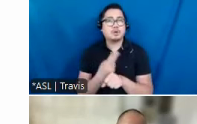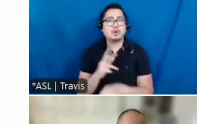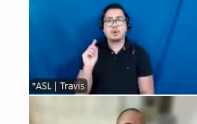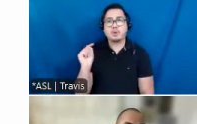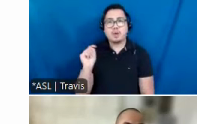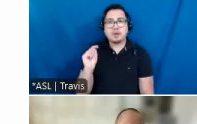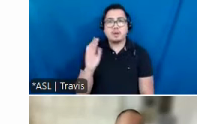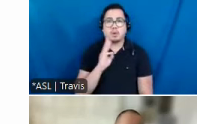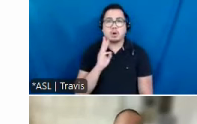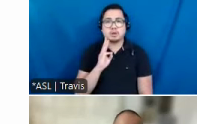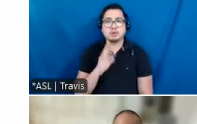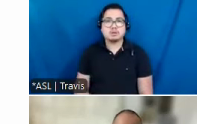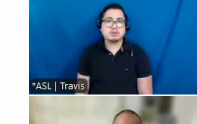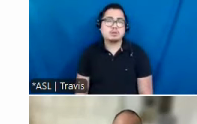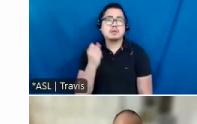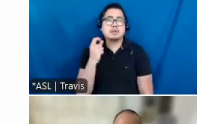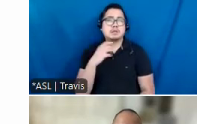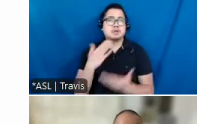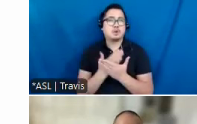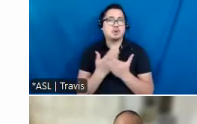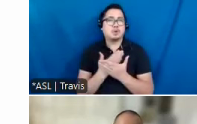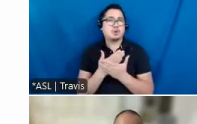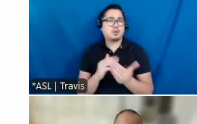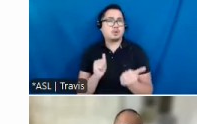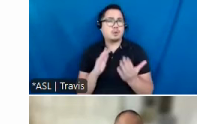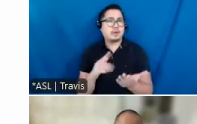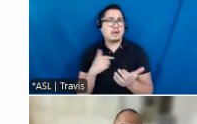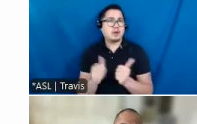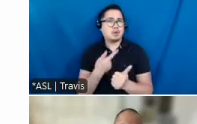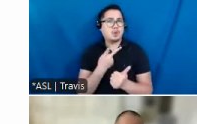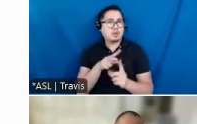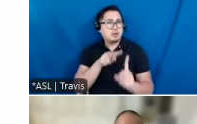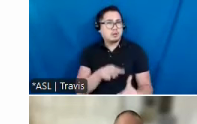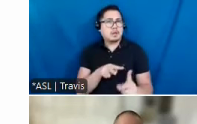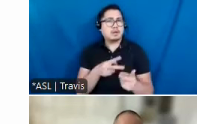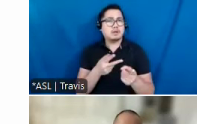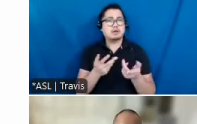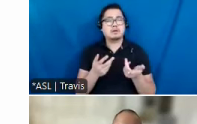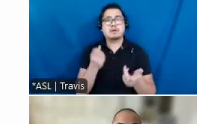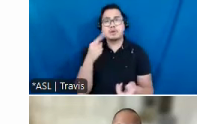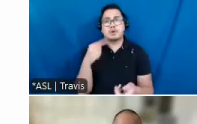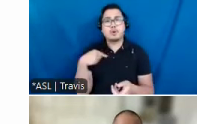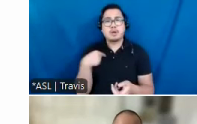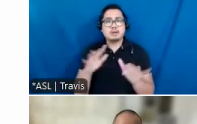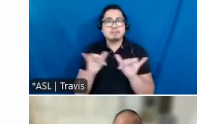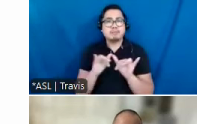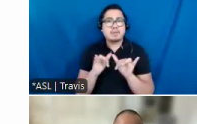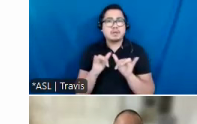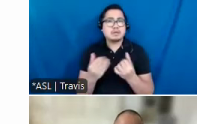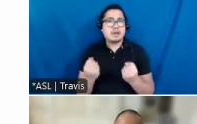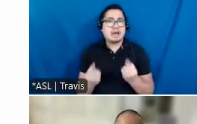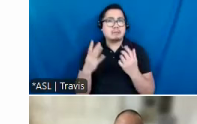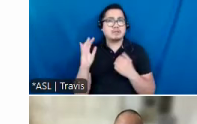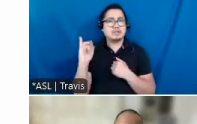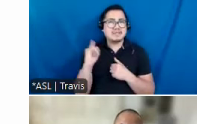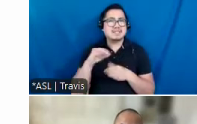is a relatively new way for us to be able to track infections by measuring the concentrations of infections in our